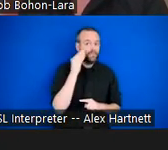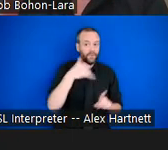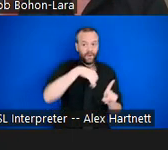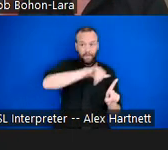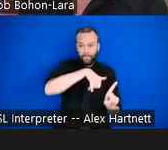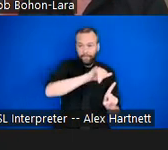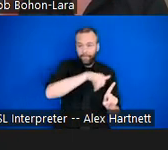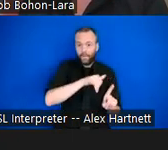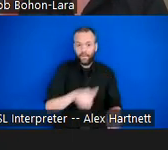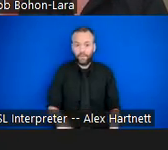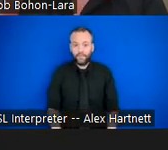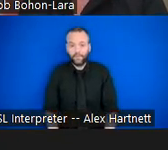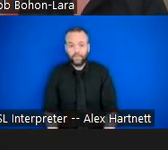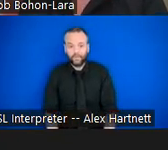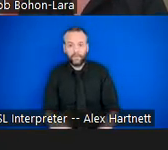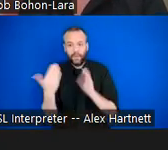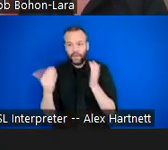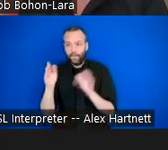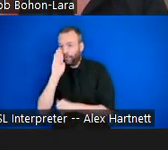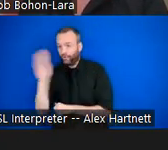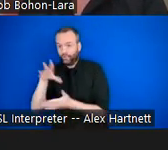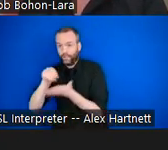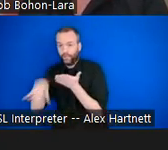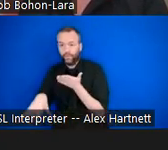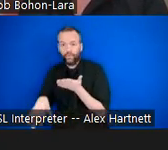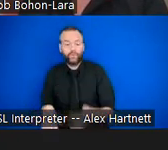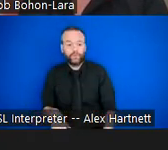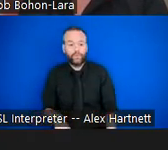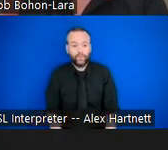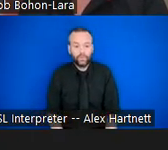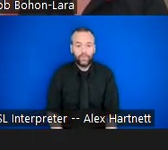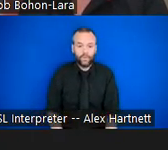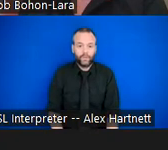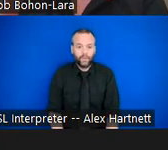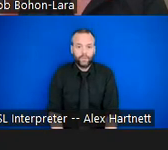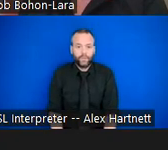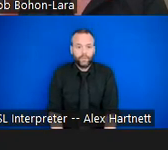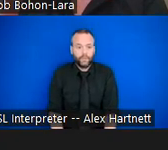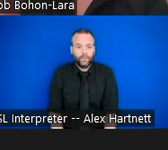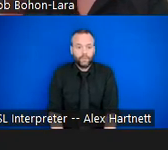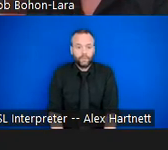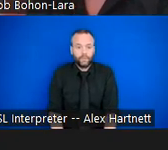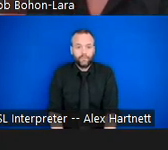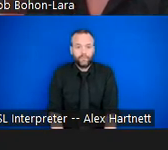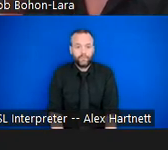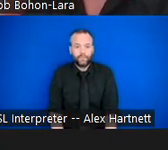nearly half of all gay youth seriously considered suicide in 2022.